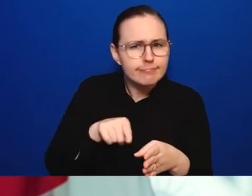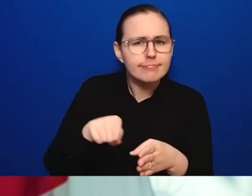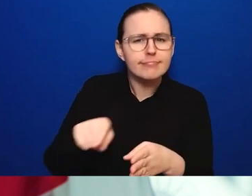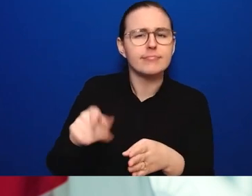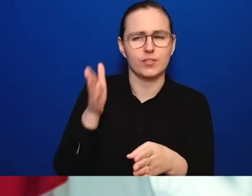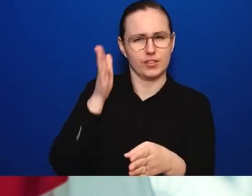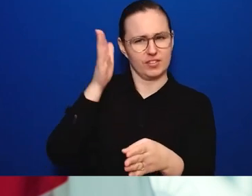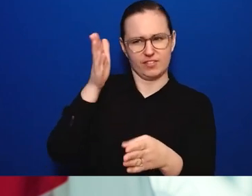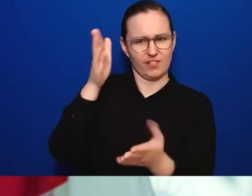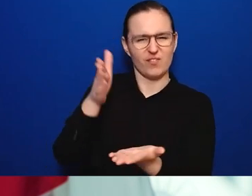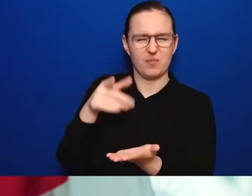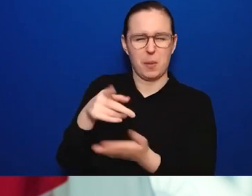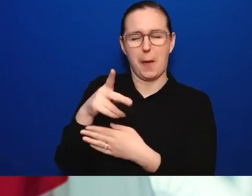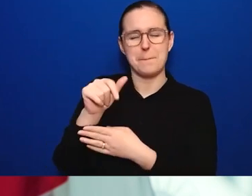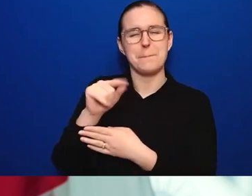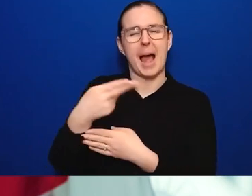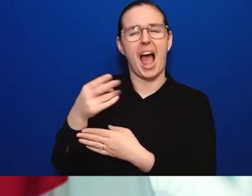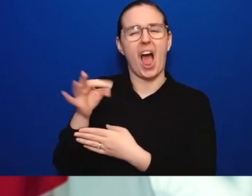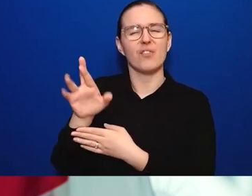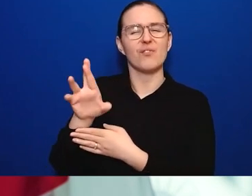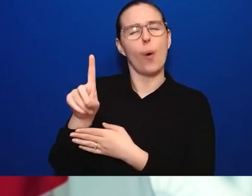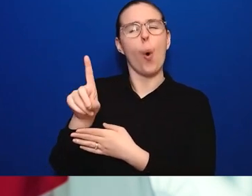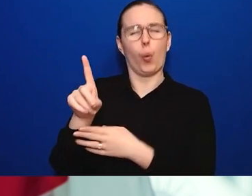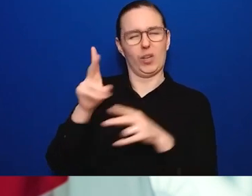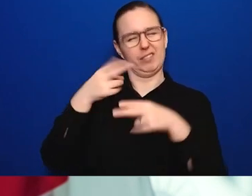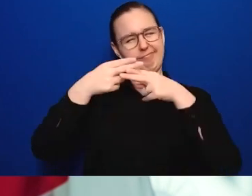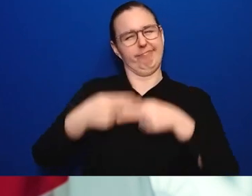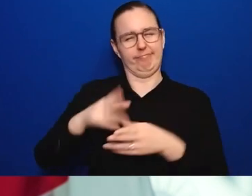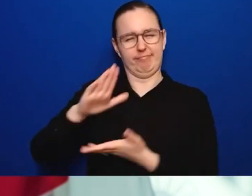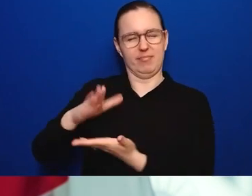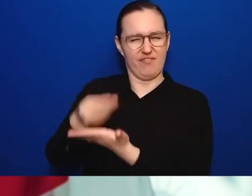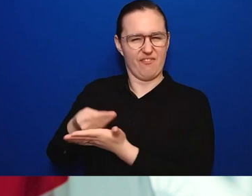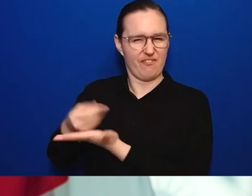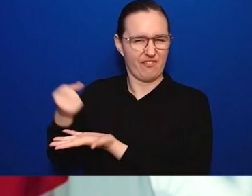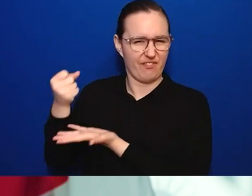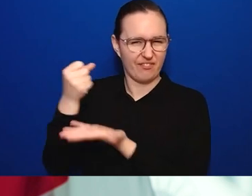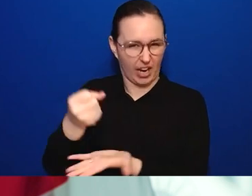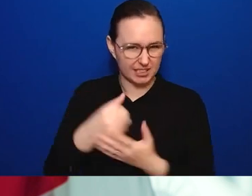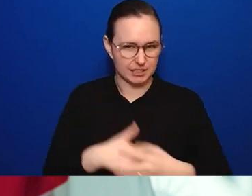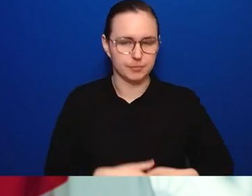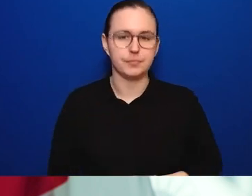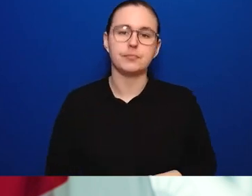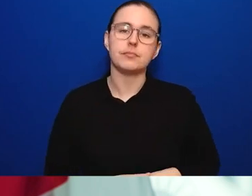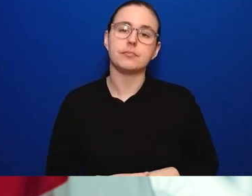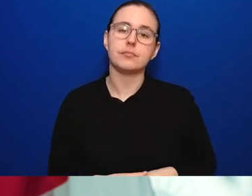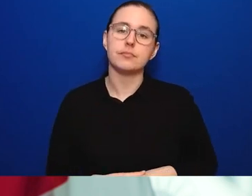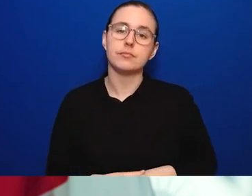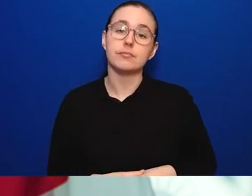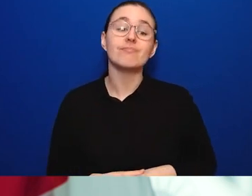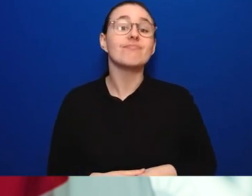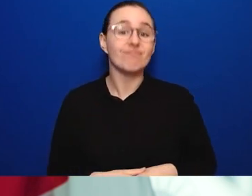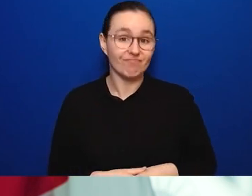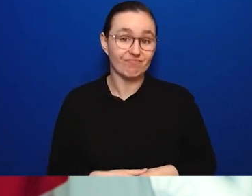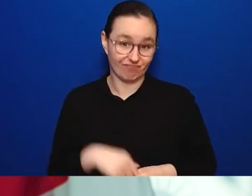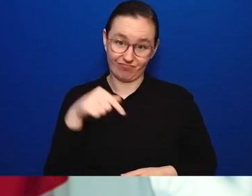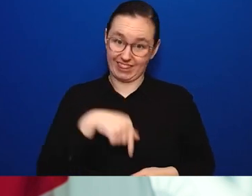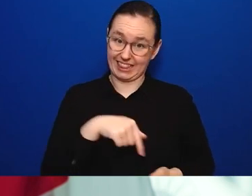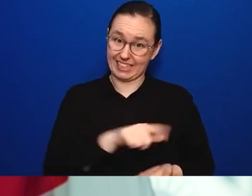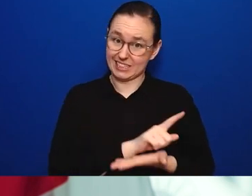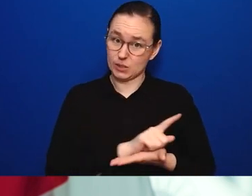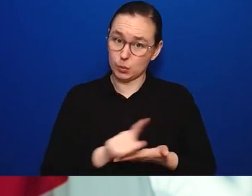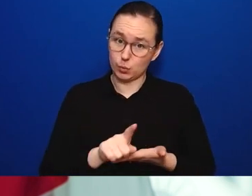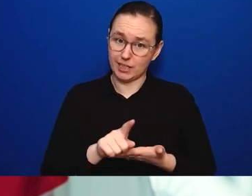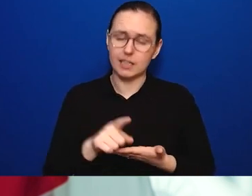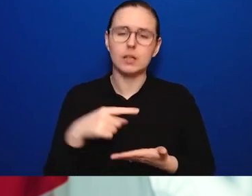of our government's work. Yet as we mark the Prevention of Violence Against Women Week, we know that too many Indigenous women and